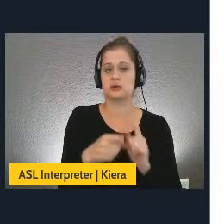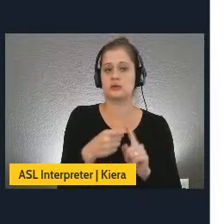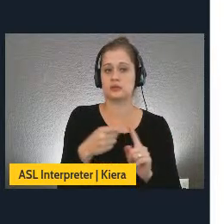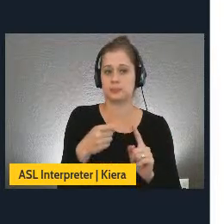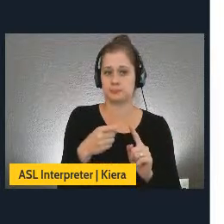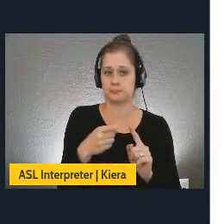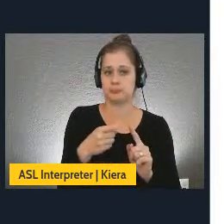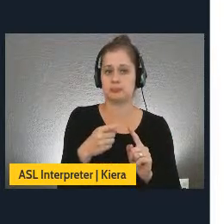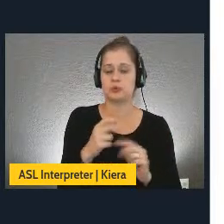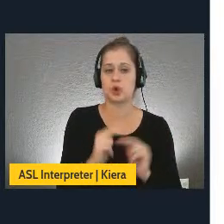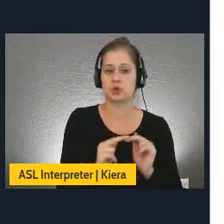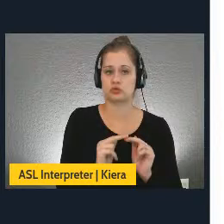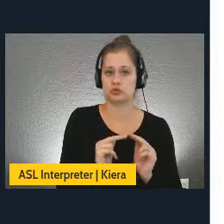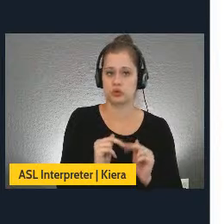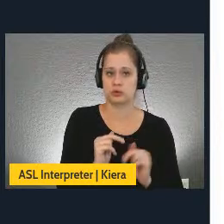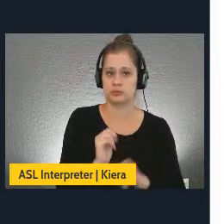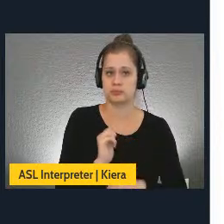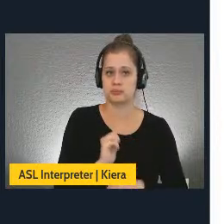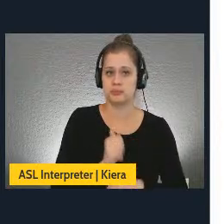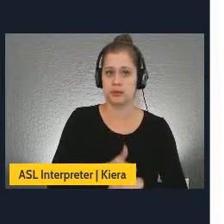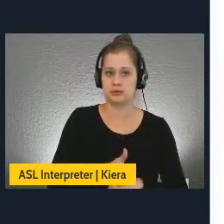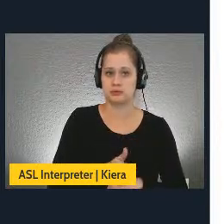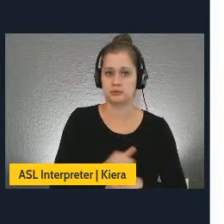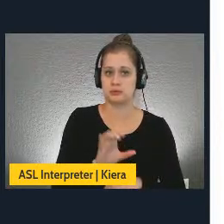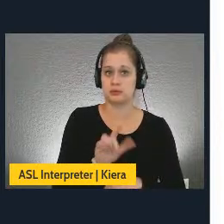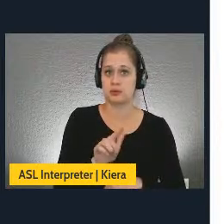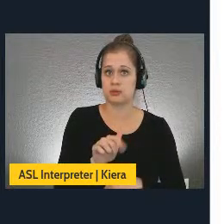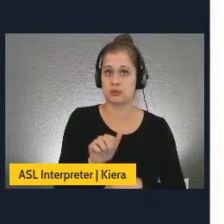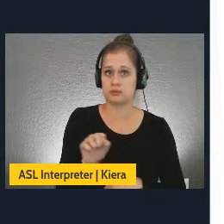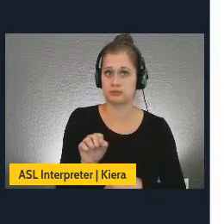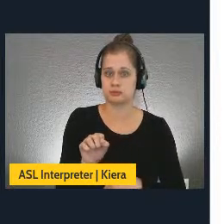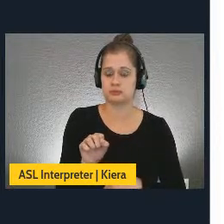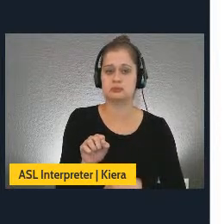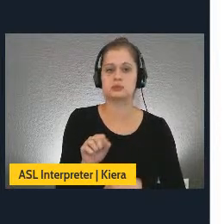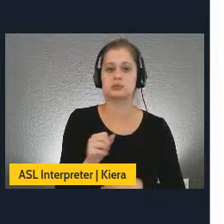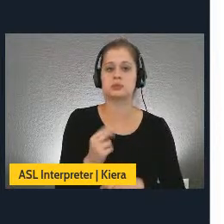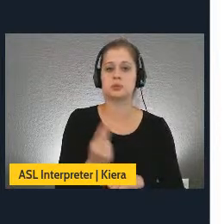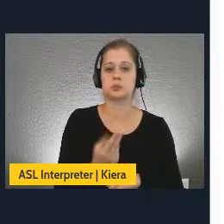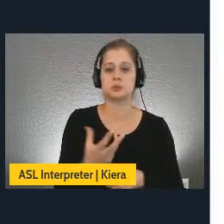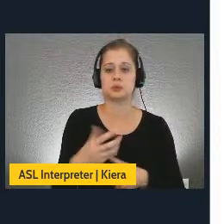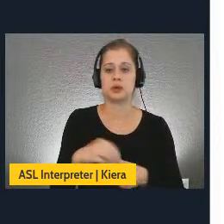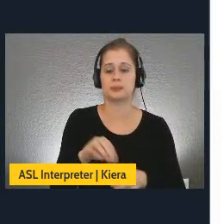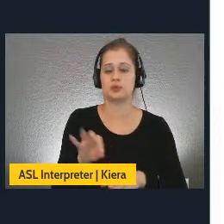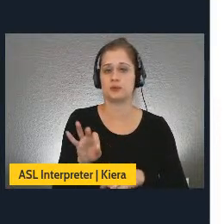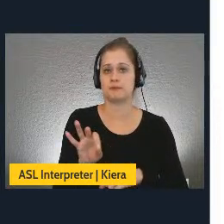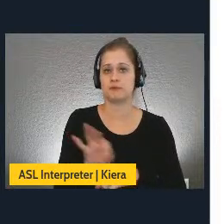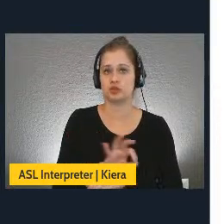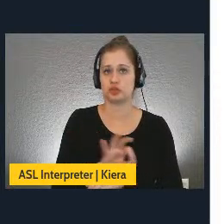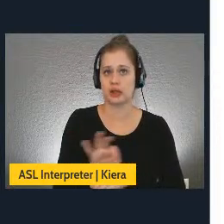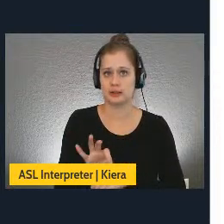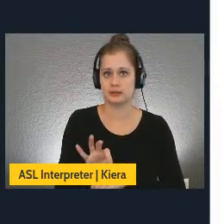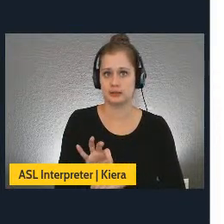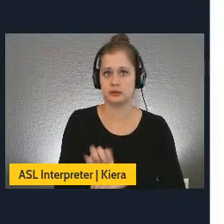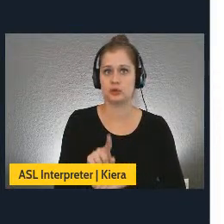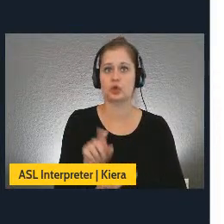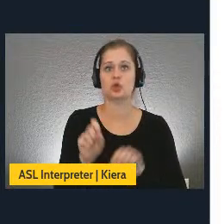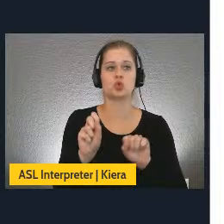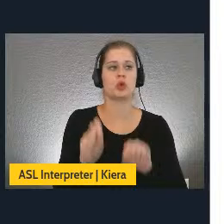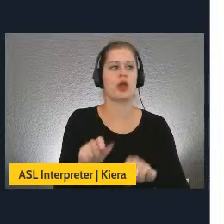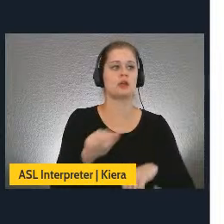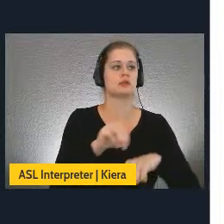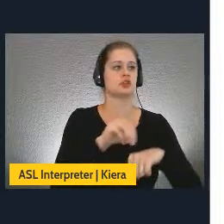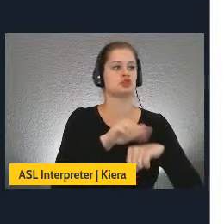and they are used to encapsulate functionality that you can ship and distribute